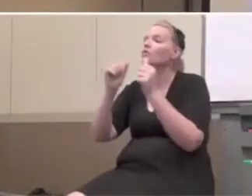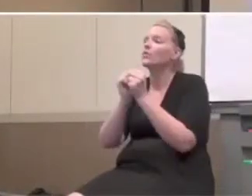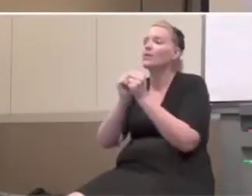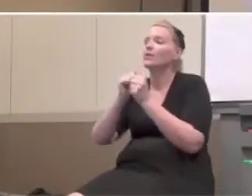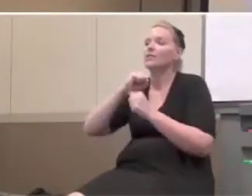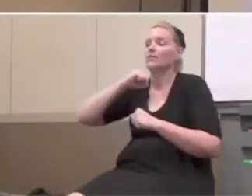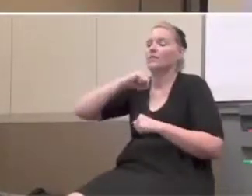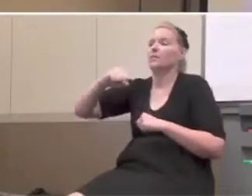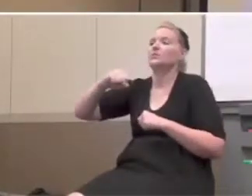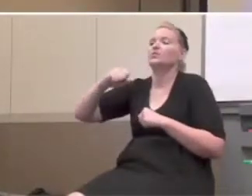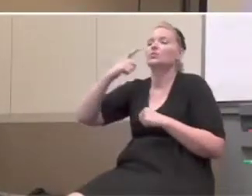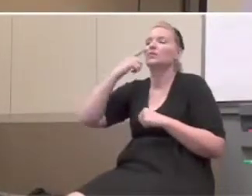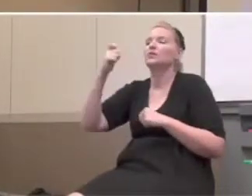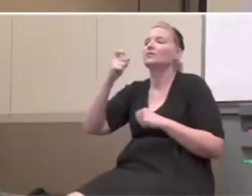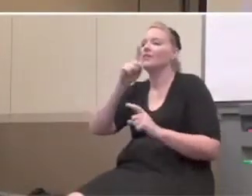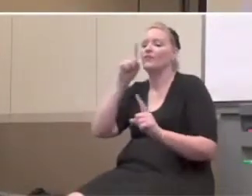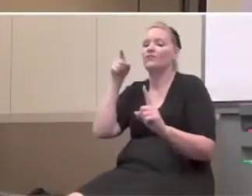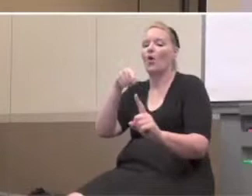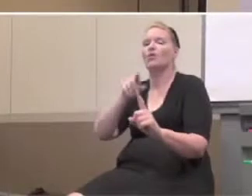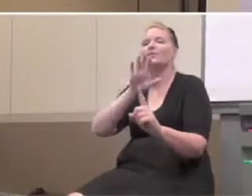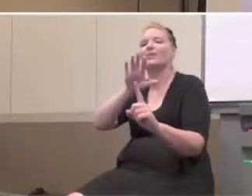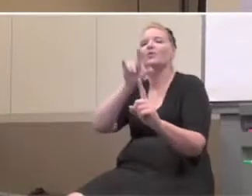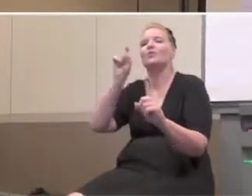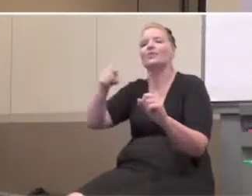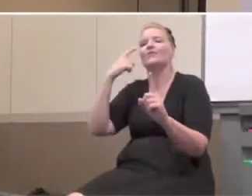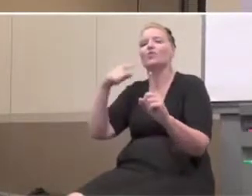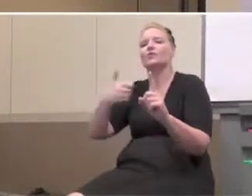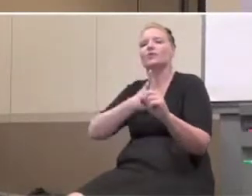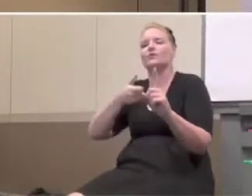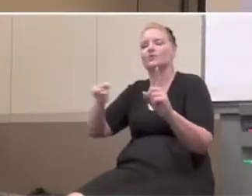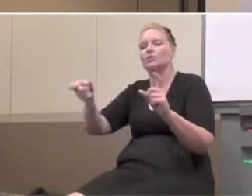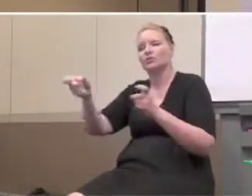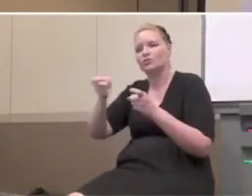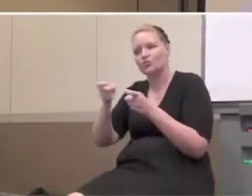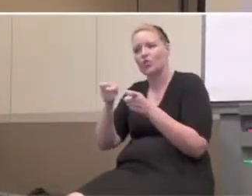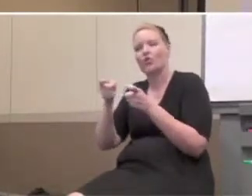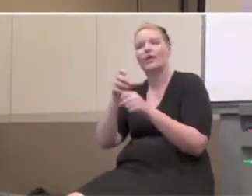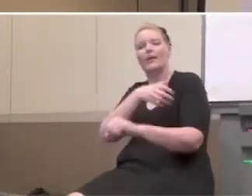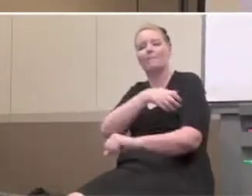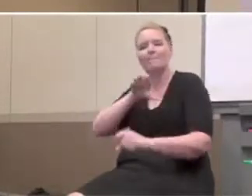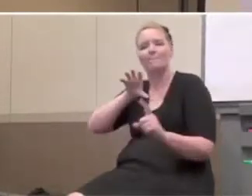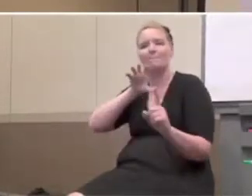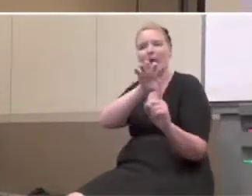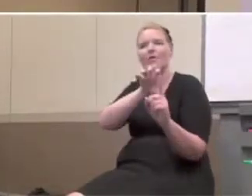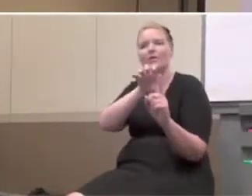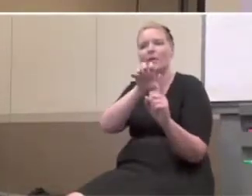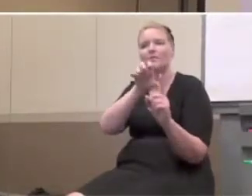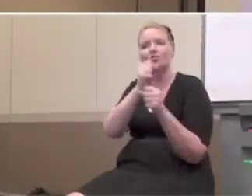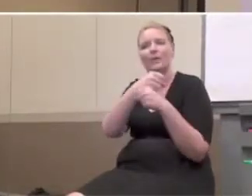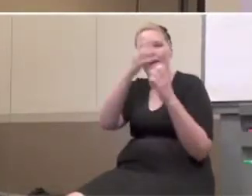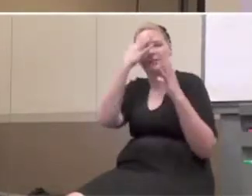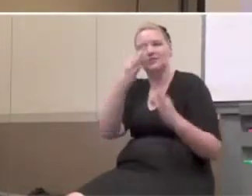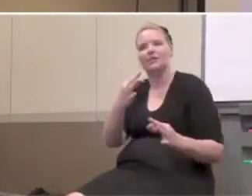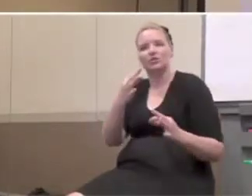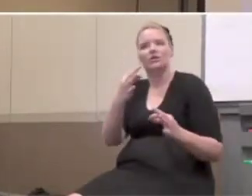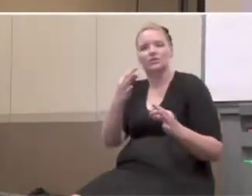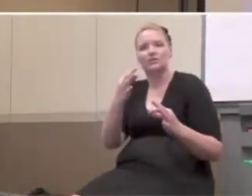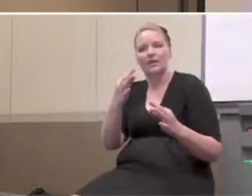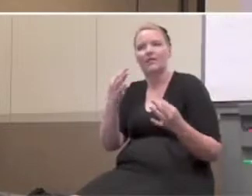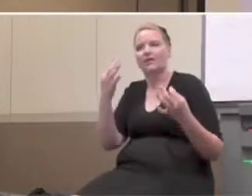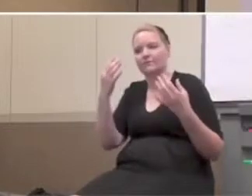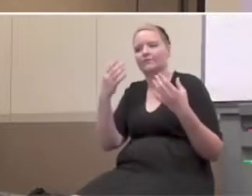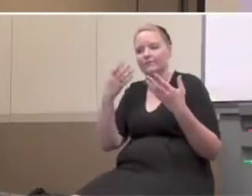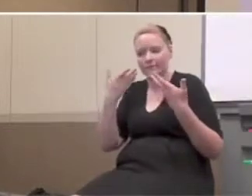they target that kid's need for self-control and empower them to make decisions that are linked with real-life